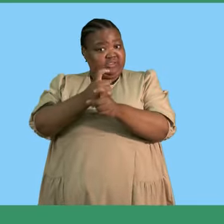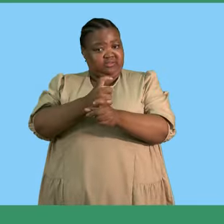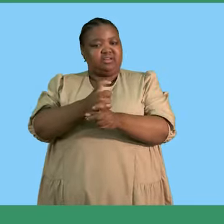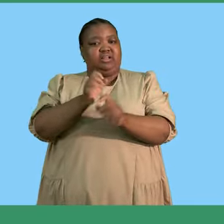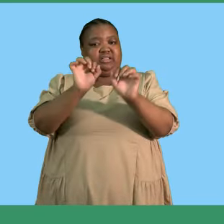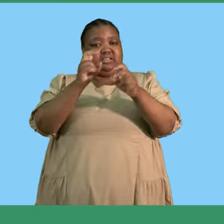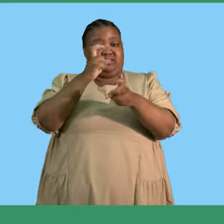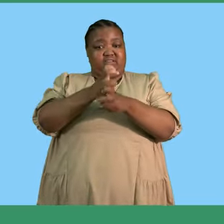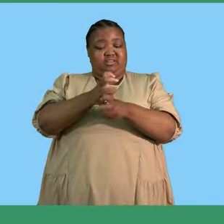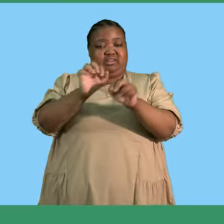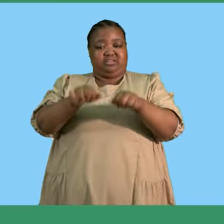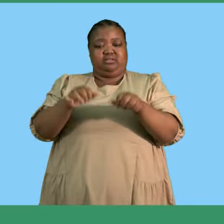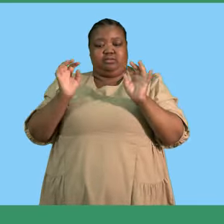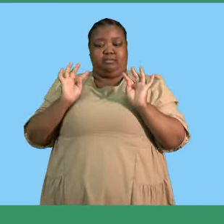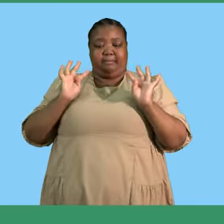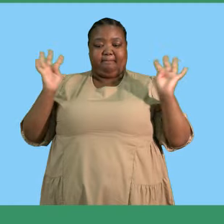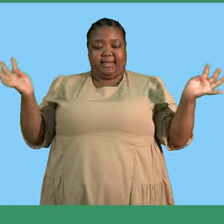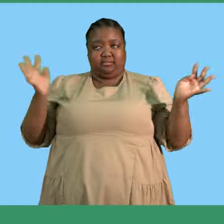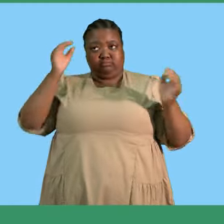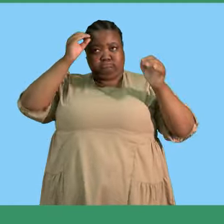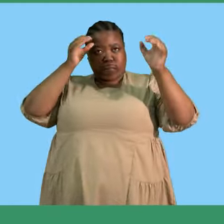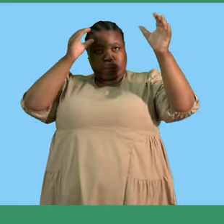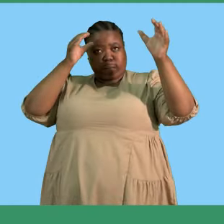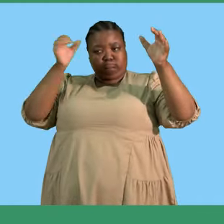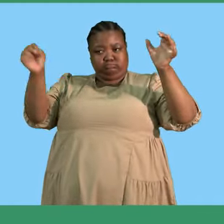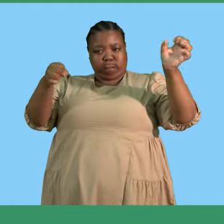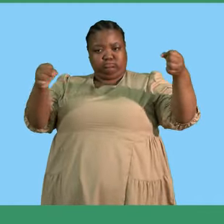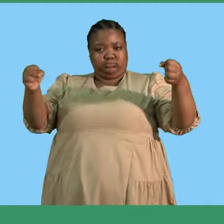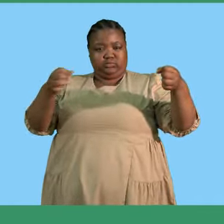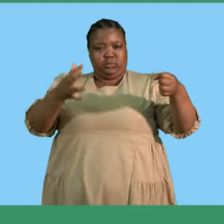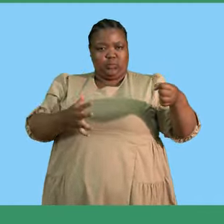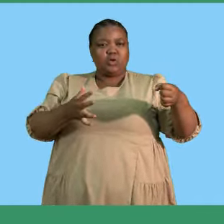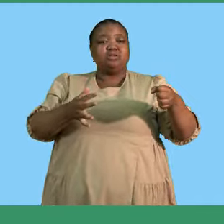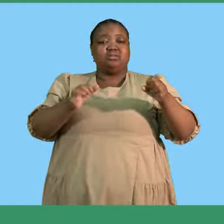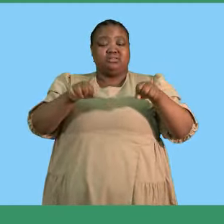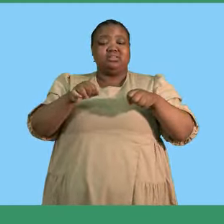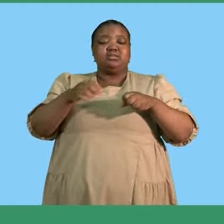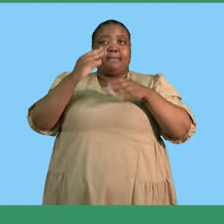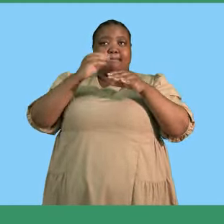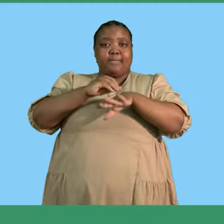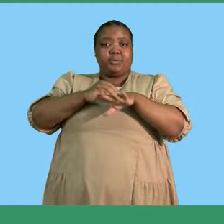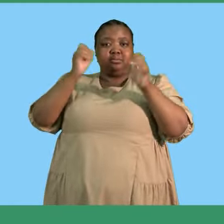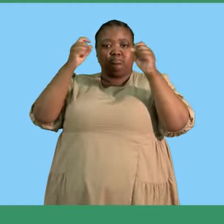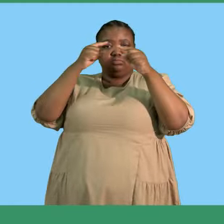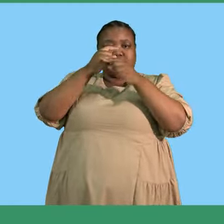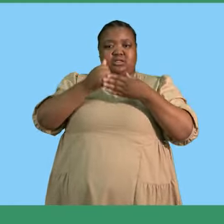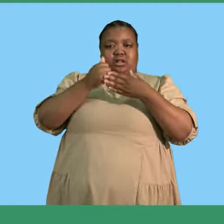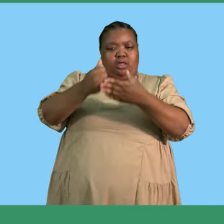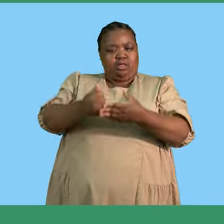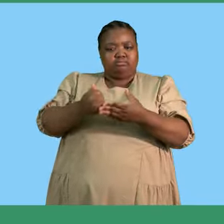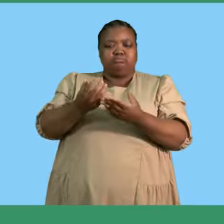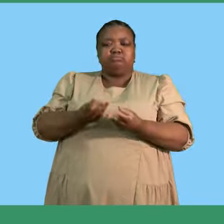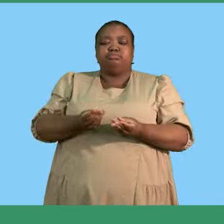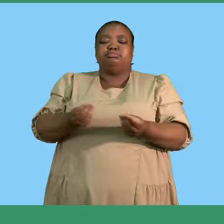are going to get a panel of experts who are very knowledgeable in the field to help us to solve this